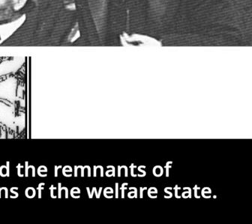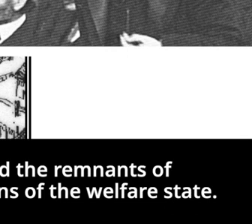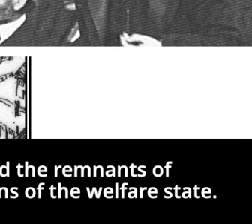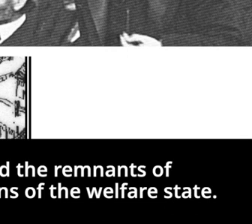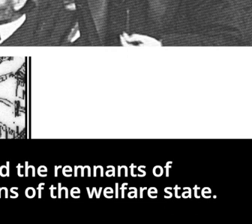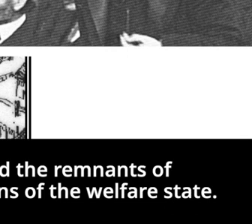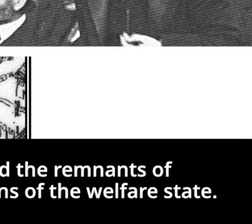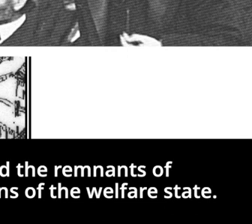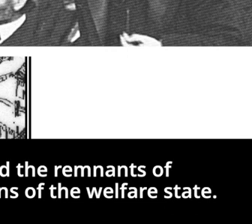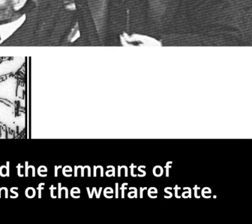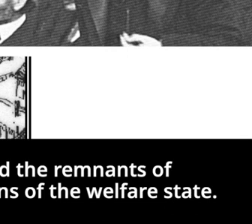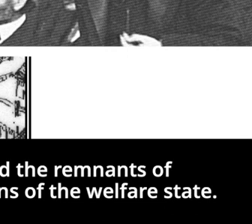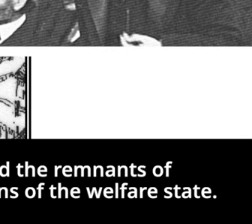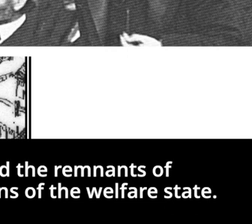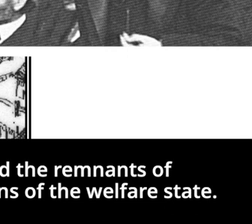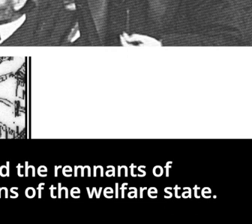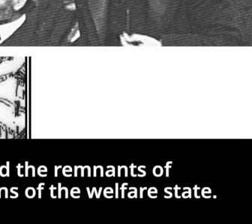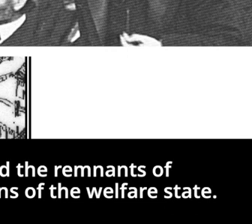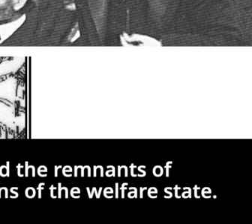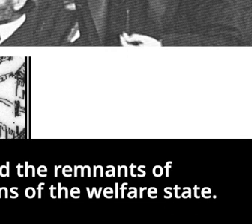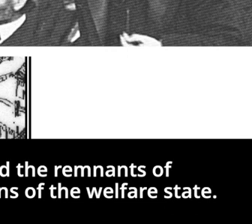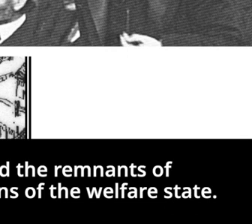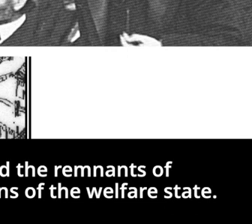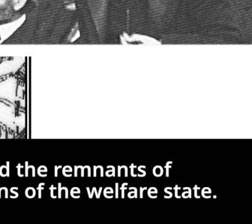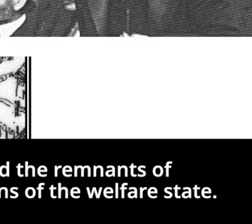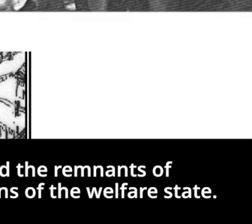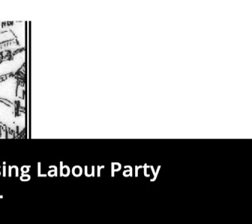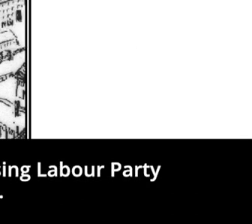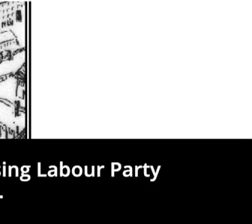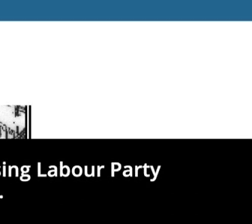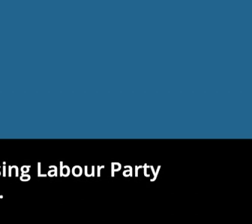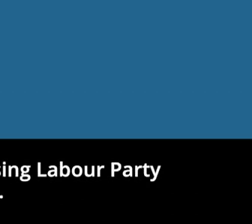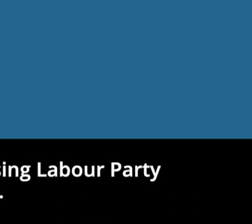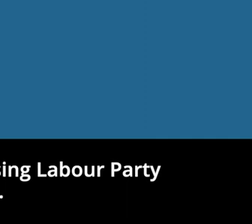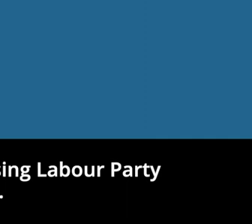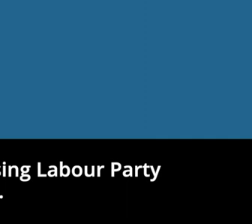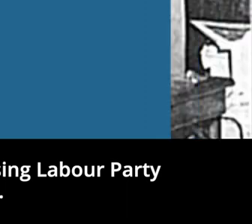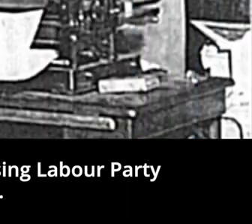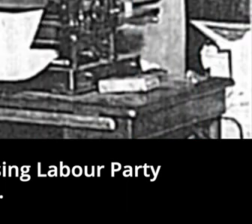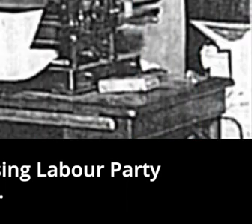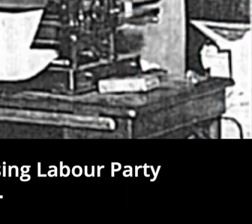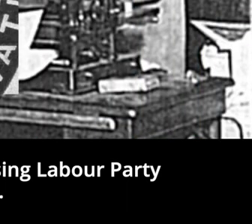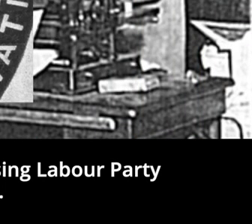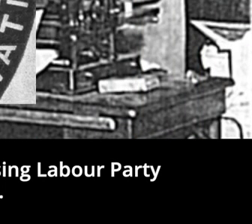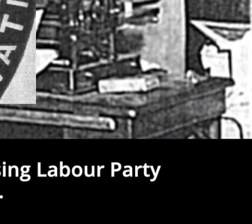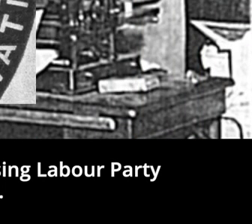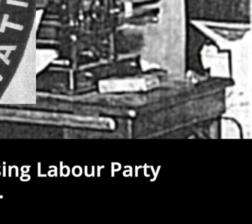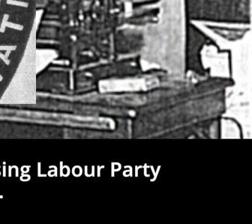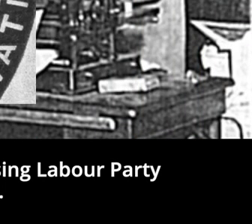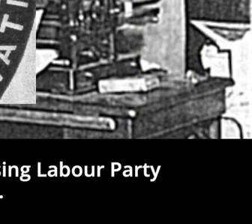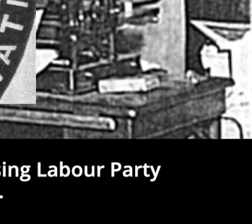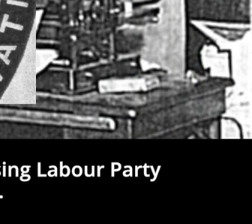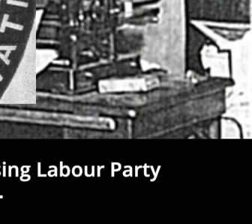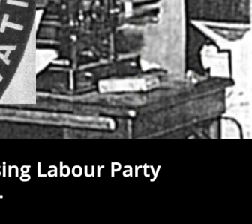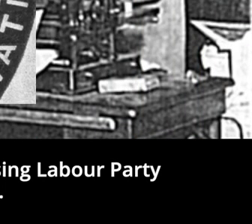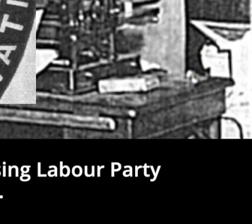order, reformed the political system and laid the foundations of a welfare state. Yet in the 20th century, the Liberals were eclipsed by the rising